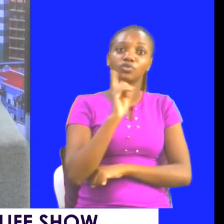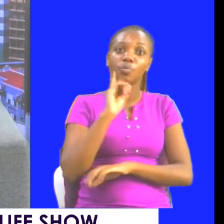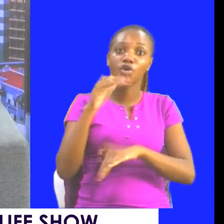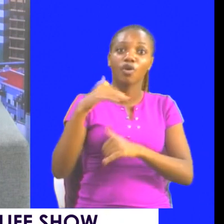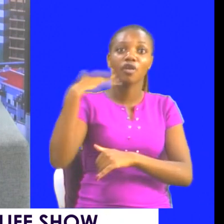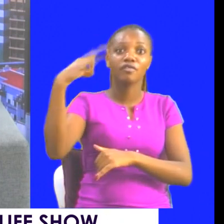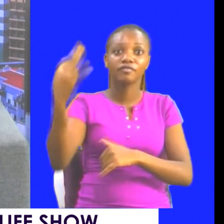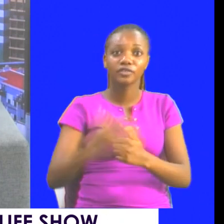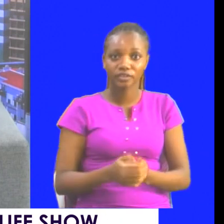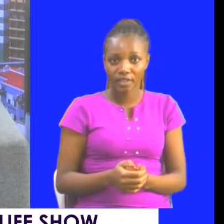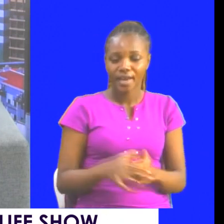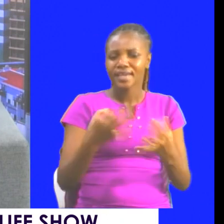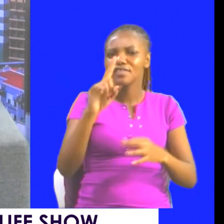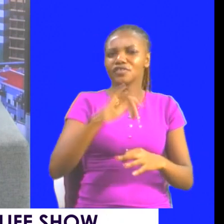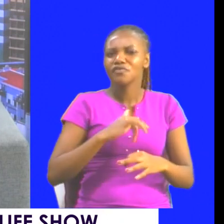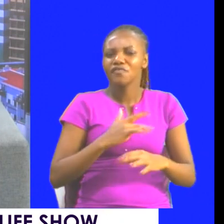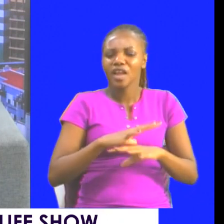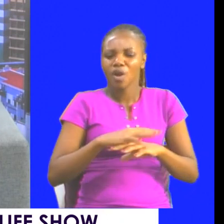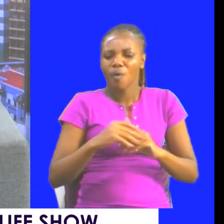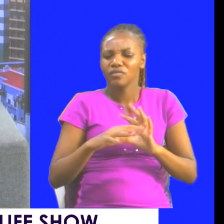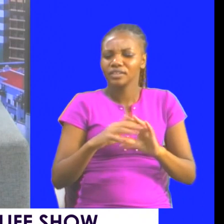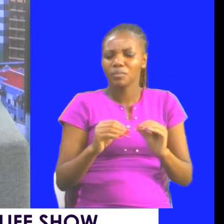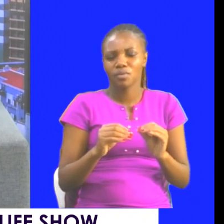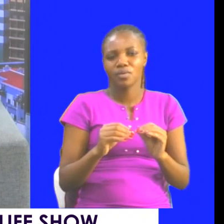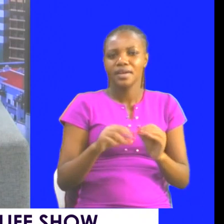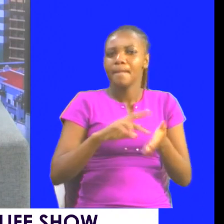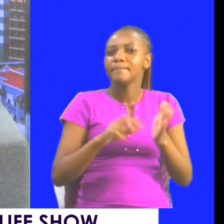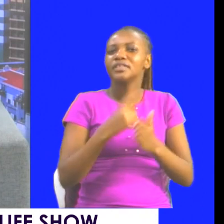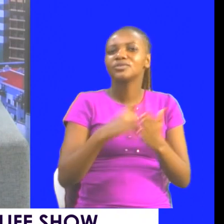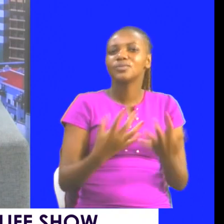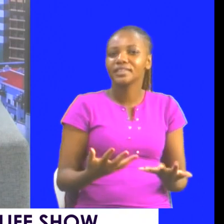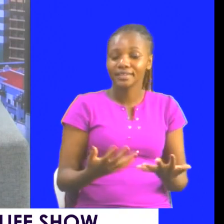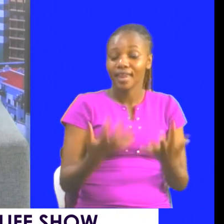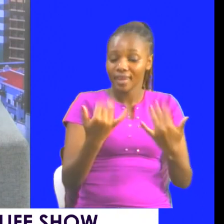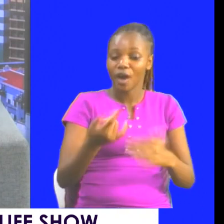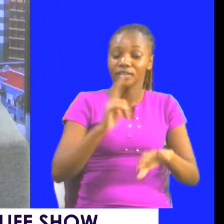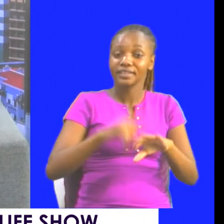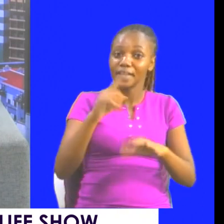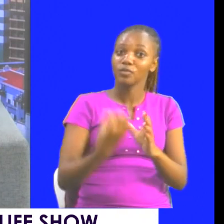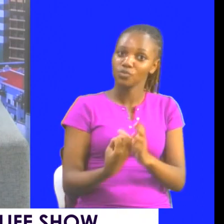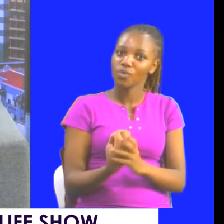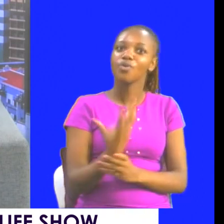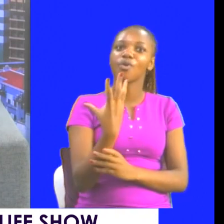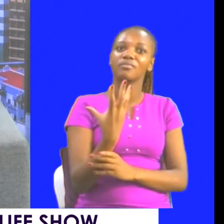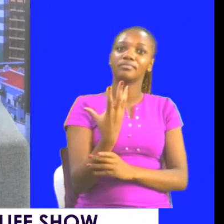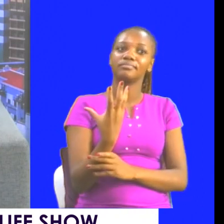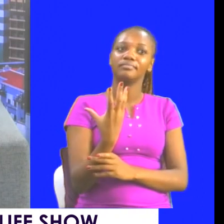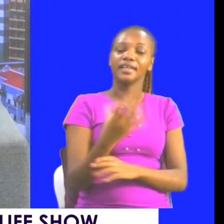getting uncomfortable with where you are, it means it is time for you to grow. If